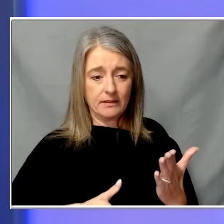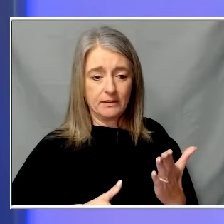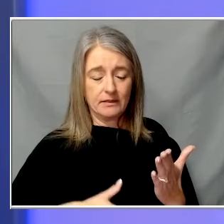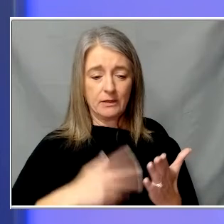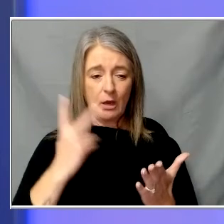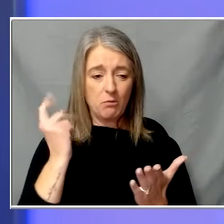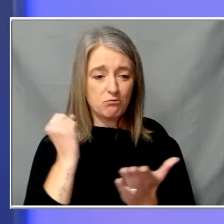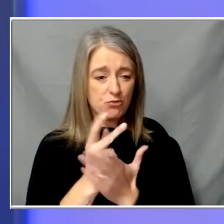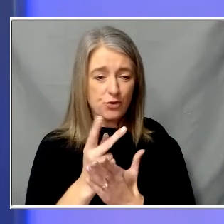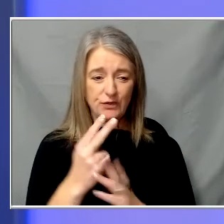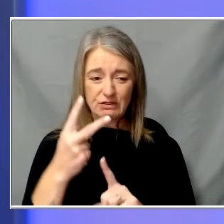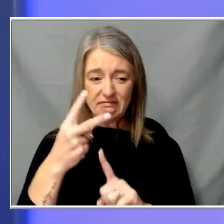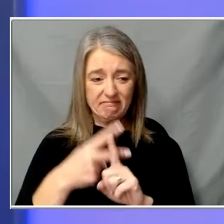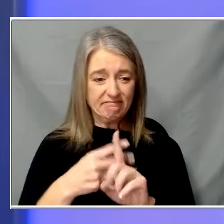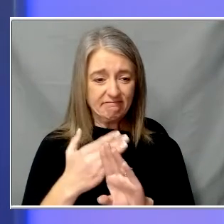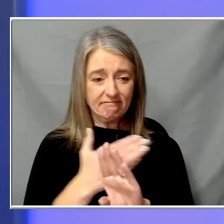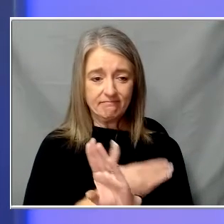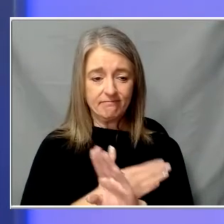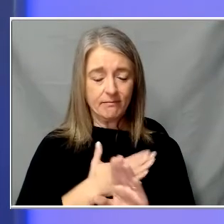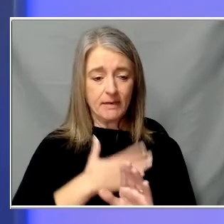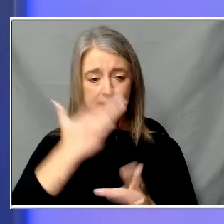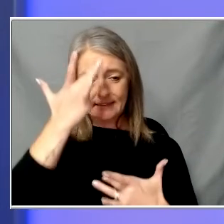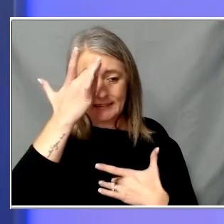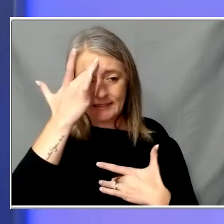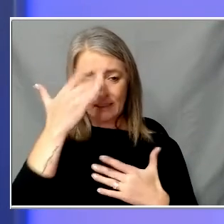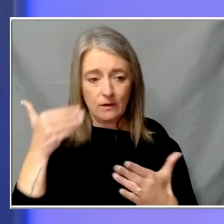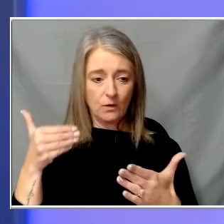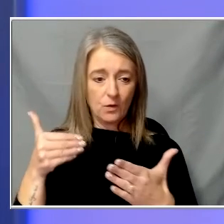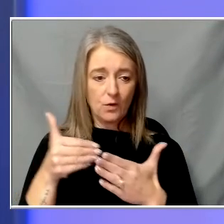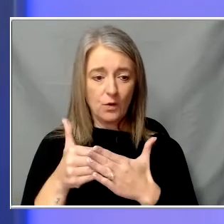my diagnosis. So I was very close to that,